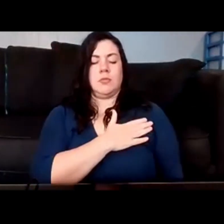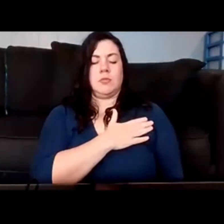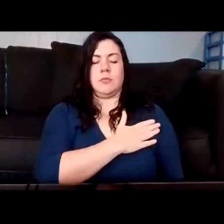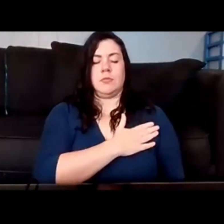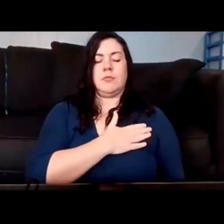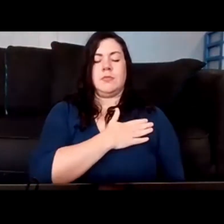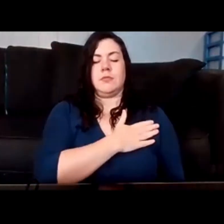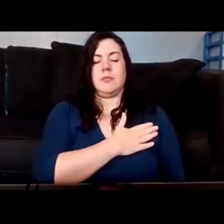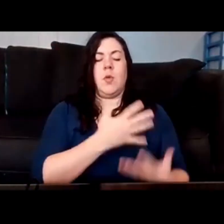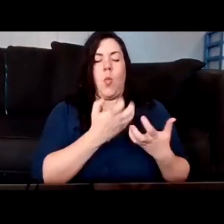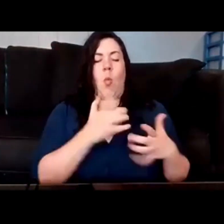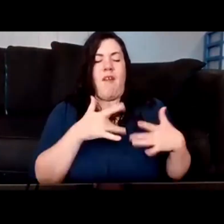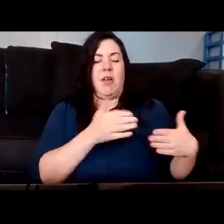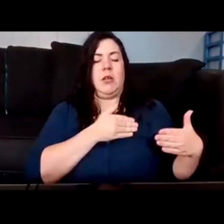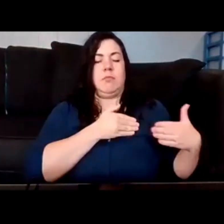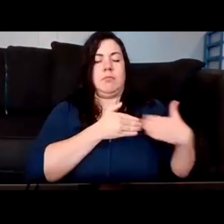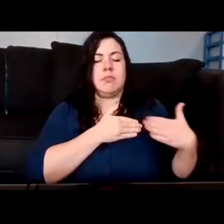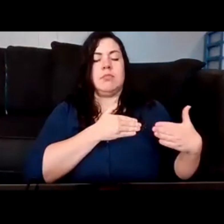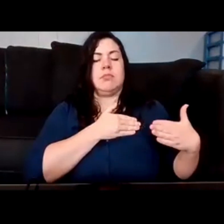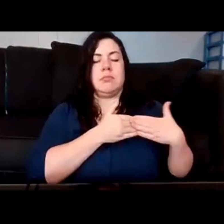feel the heart beating into your hand.